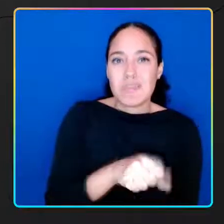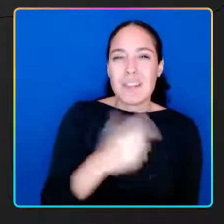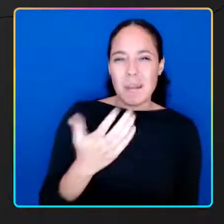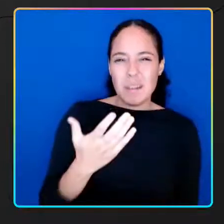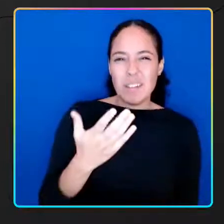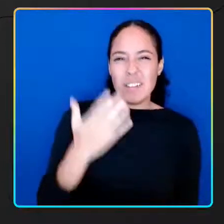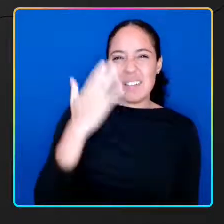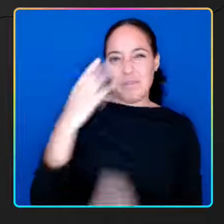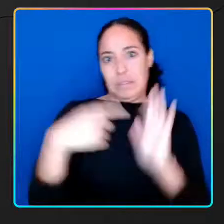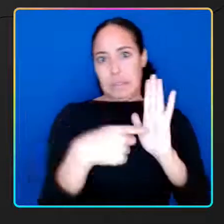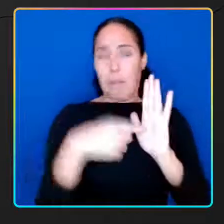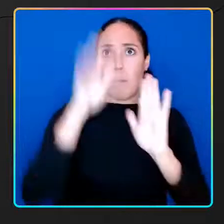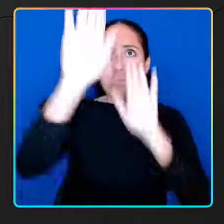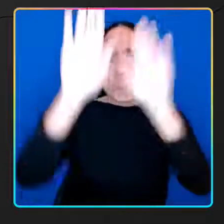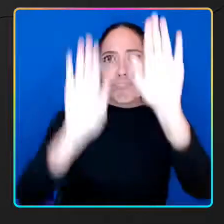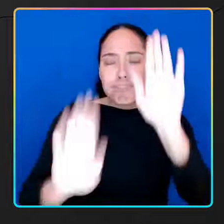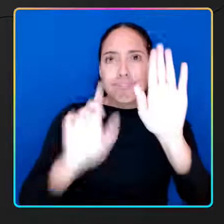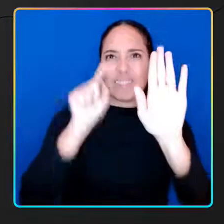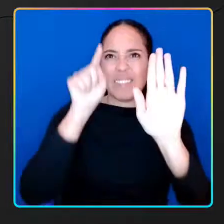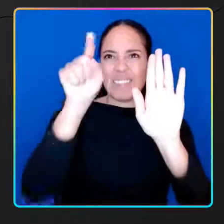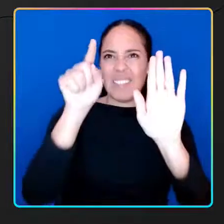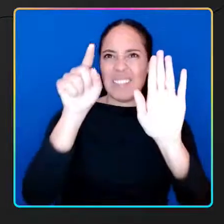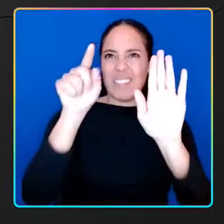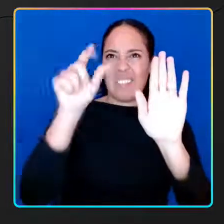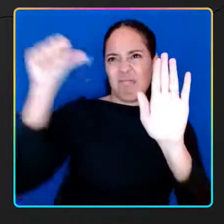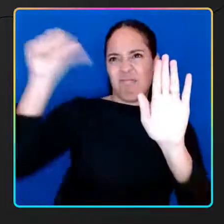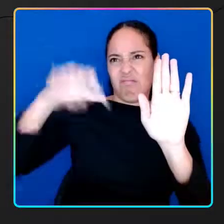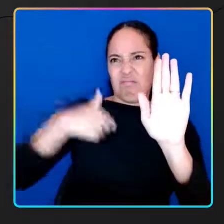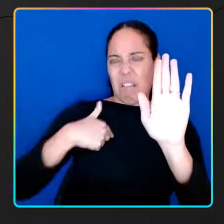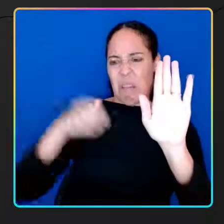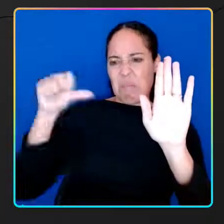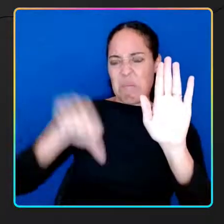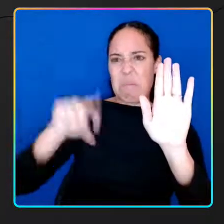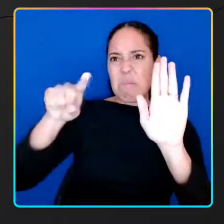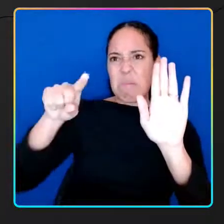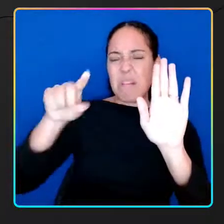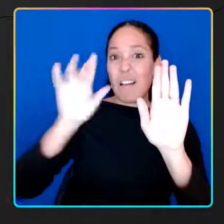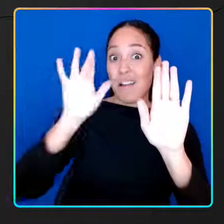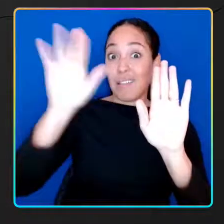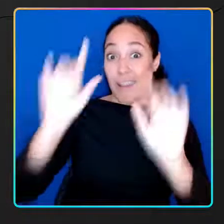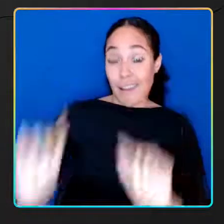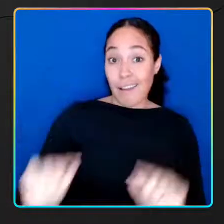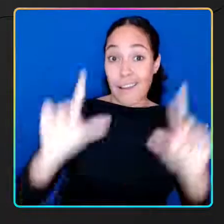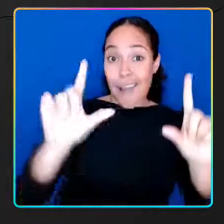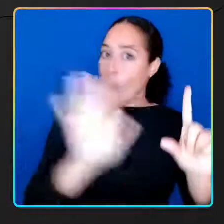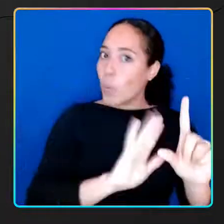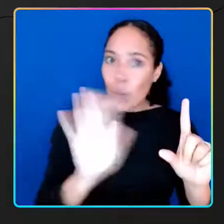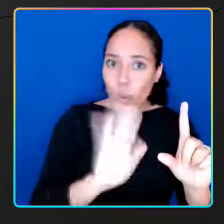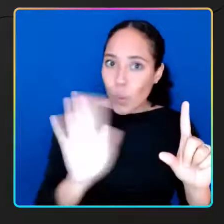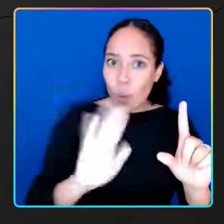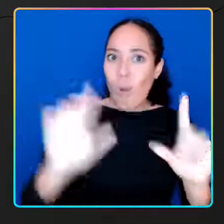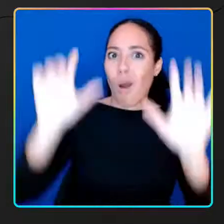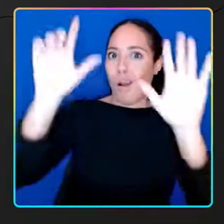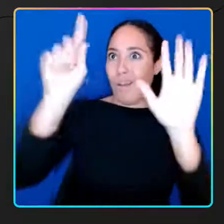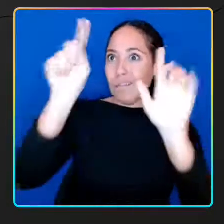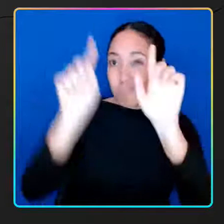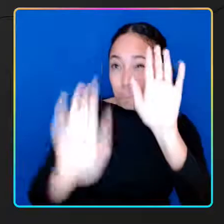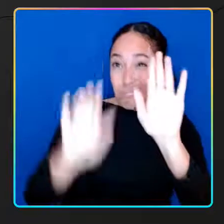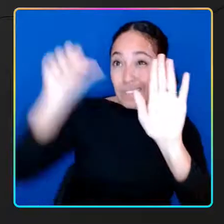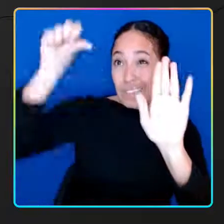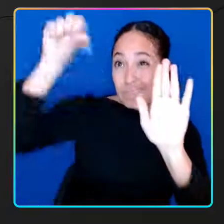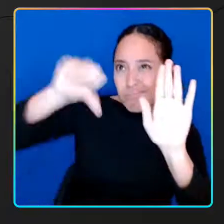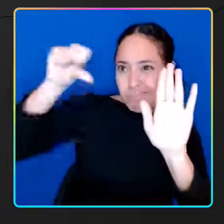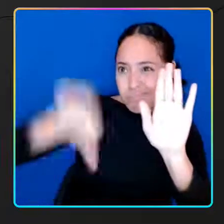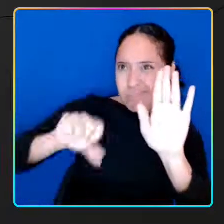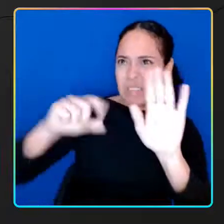on this thing that is not what I want to get ads for in the future, then Facebook is not going to be a good place for me to be.